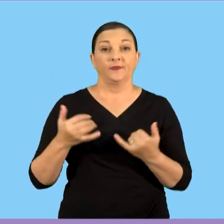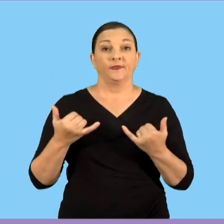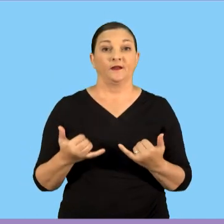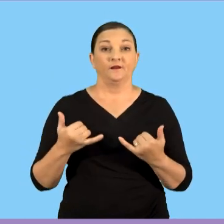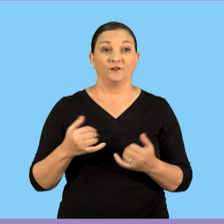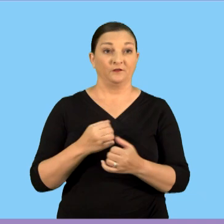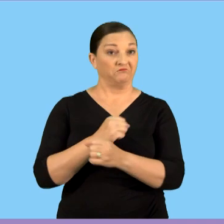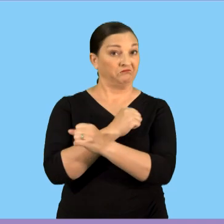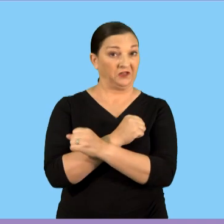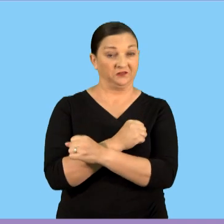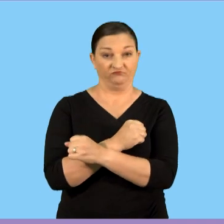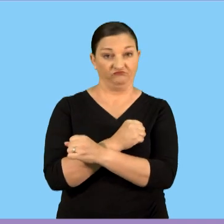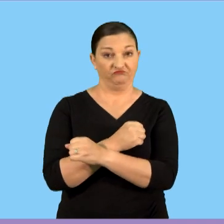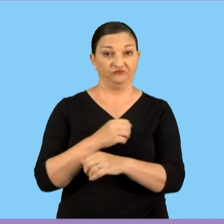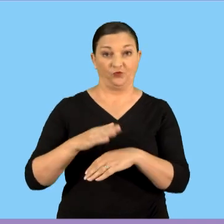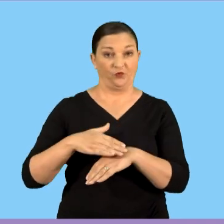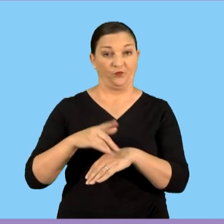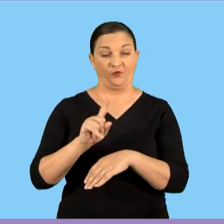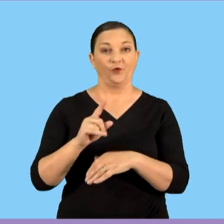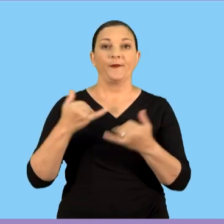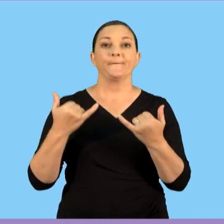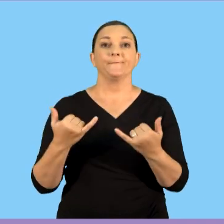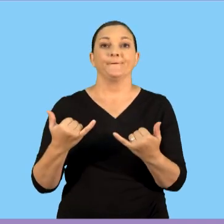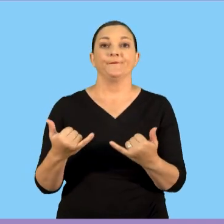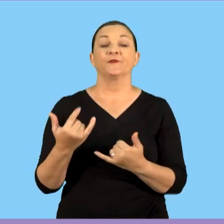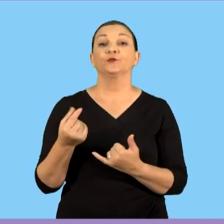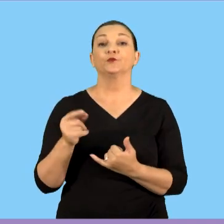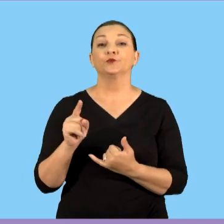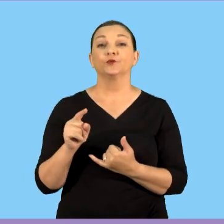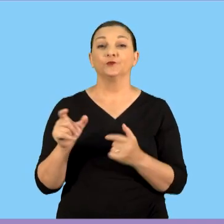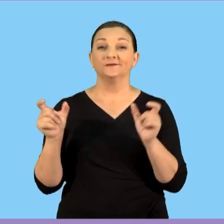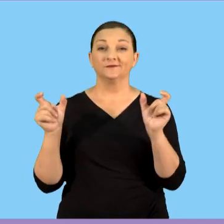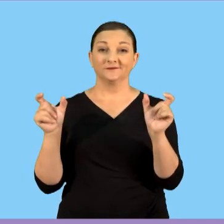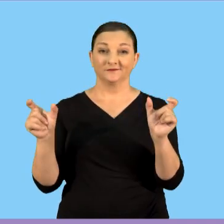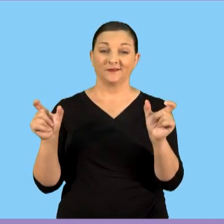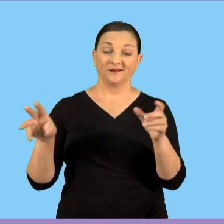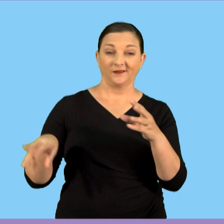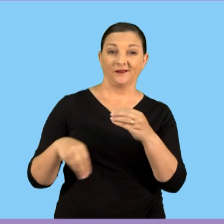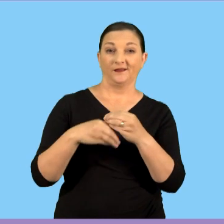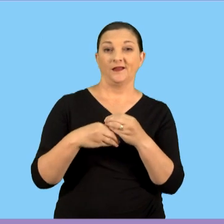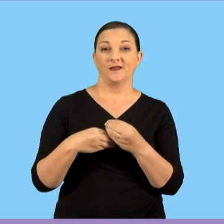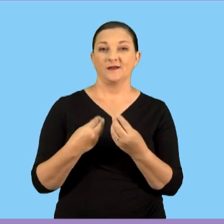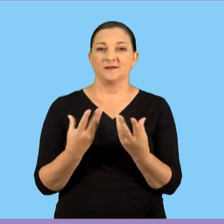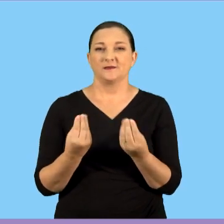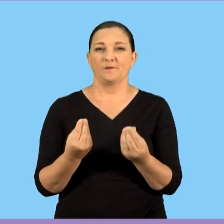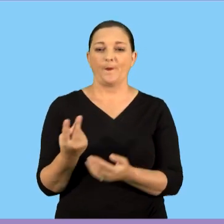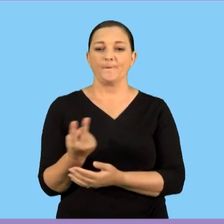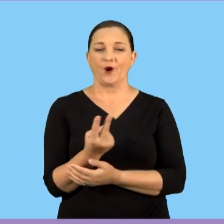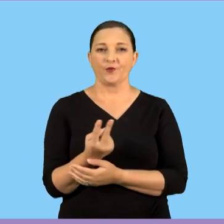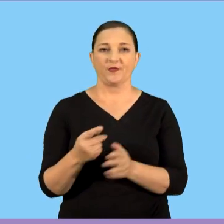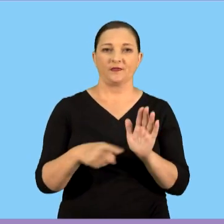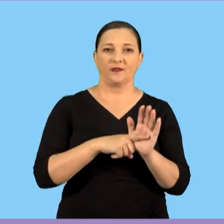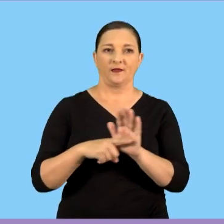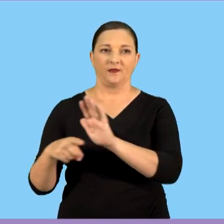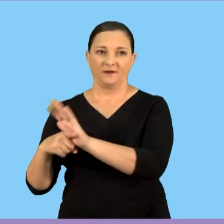longer adding or we are no longer multiplying or dividing, but we are adding two